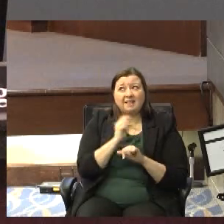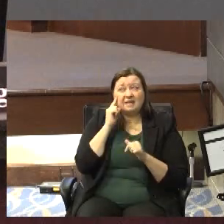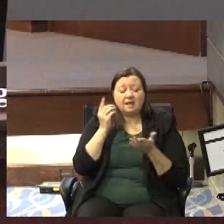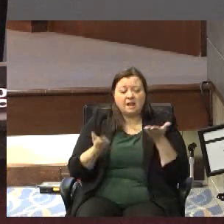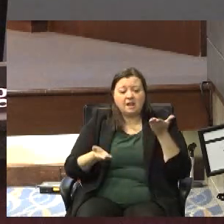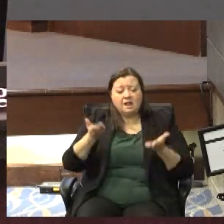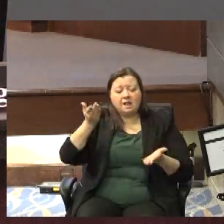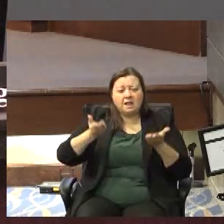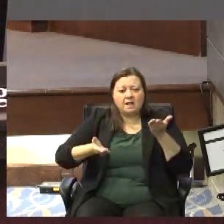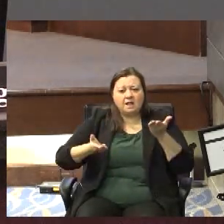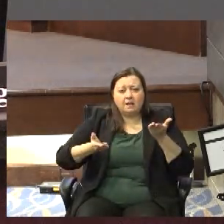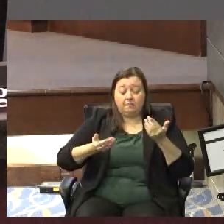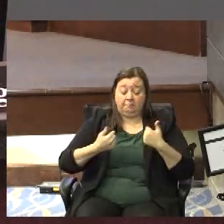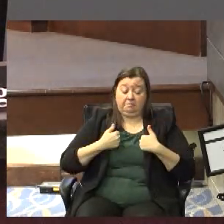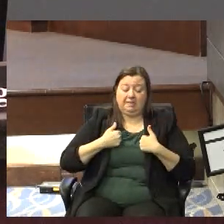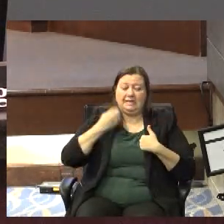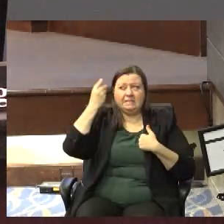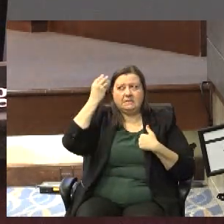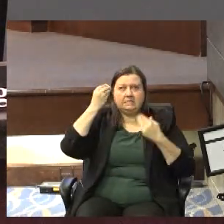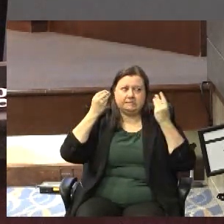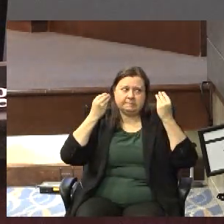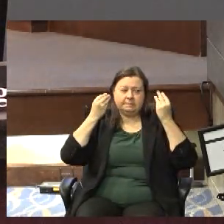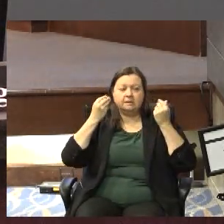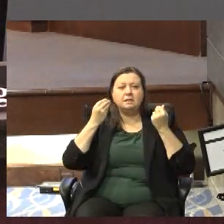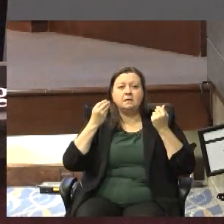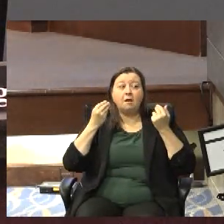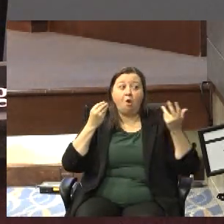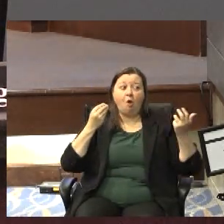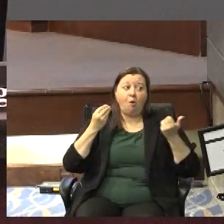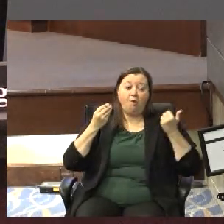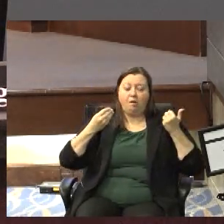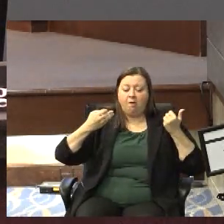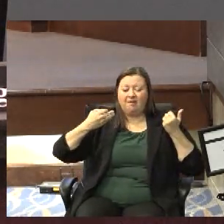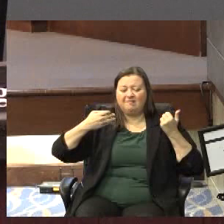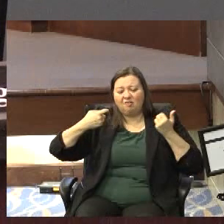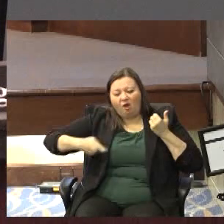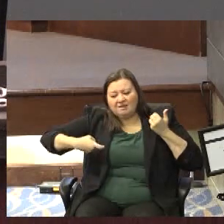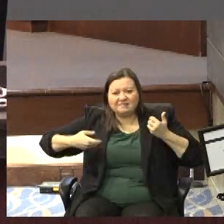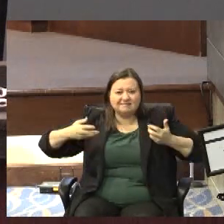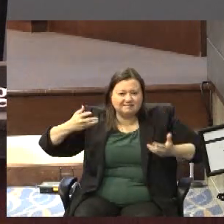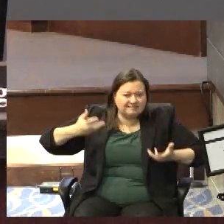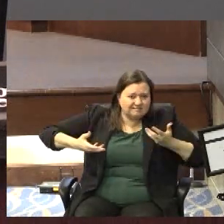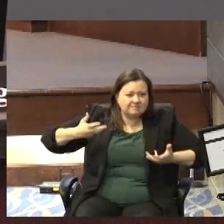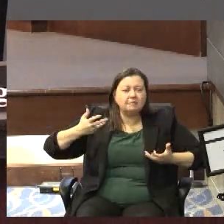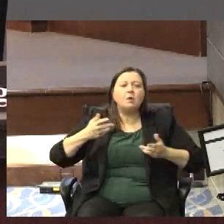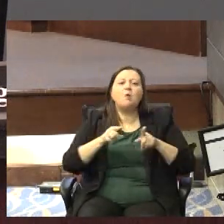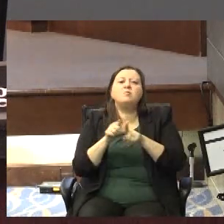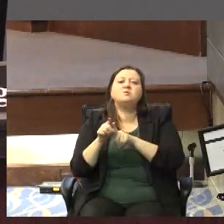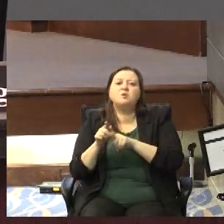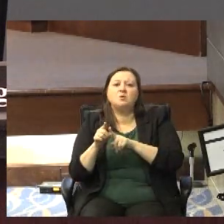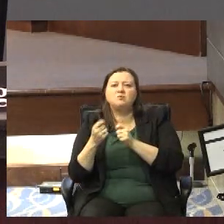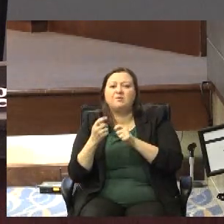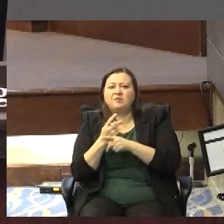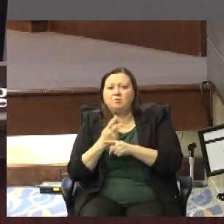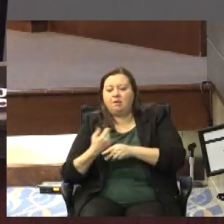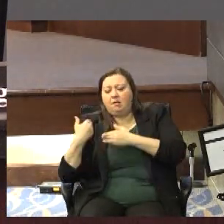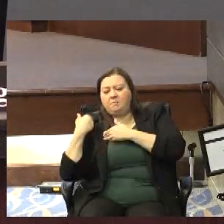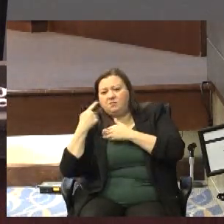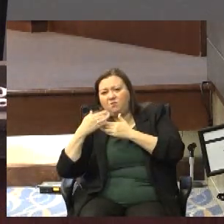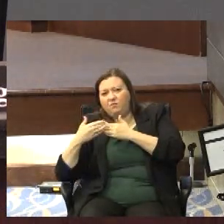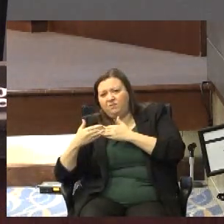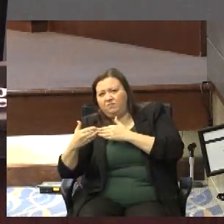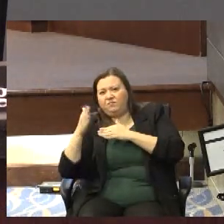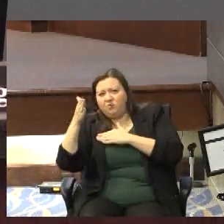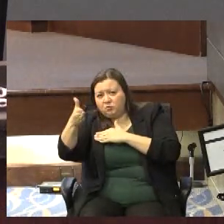being weighed at least by one council member in terms of, you know, what we are setting out to do and also what obligations we have otherwise.